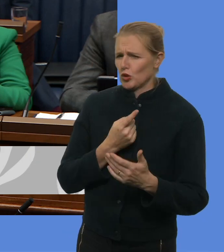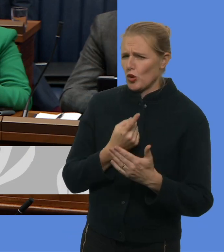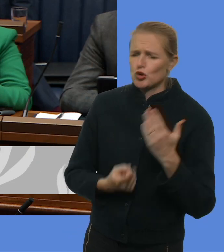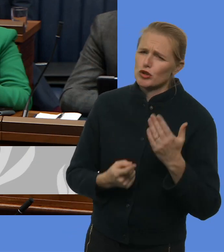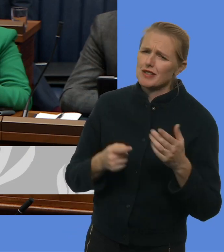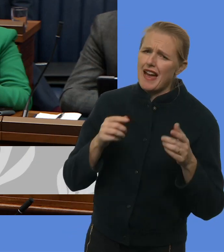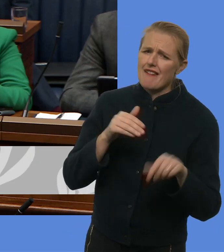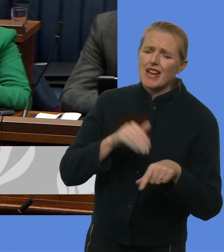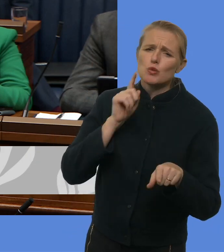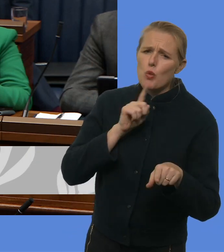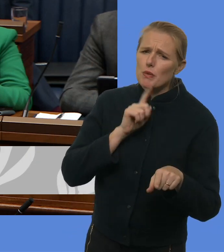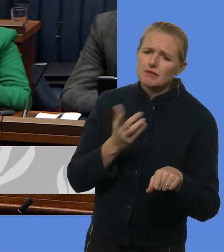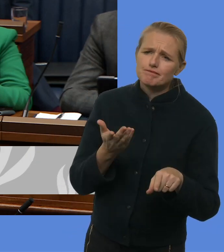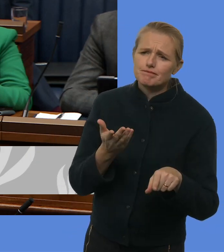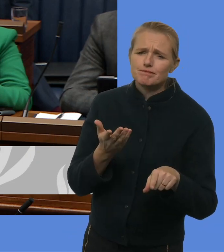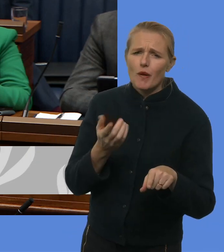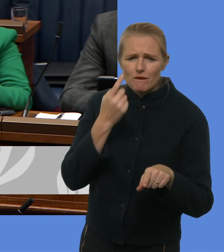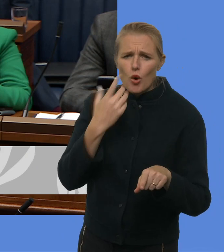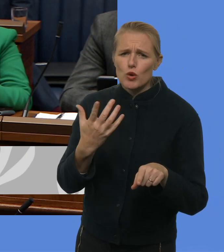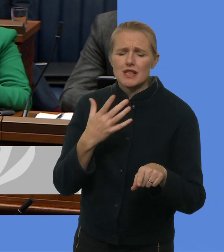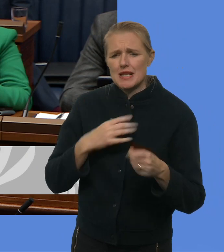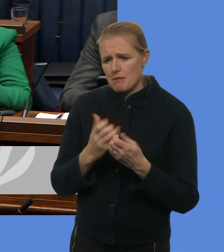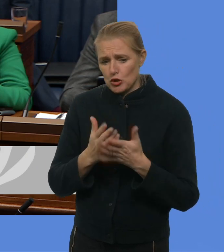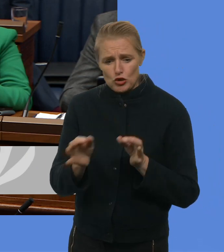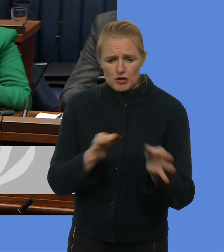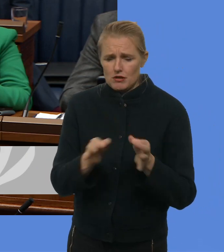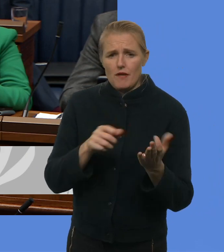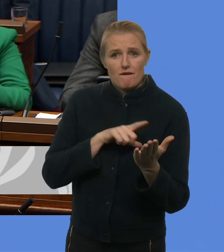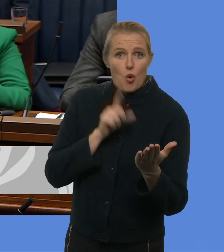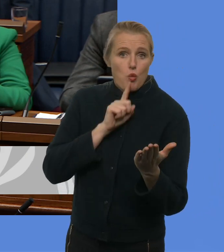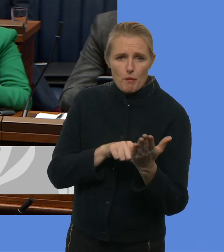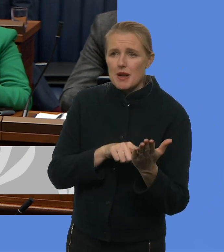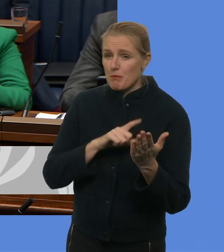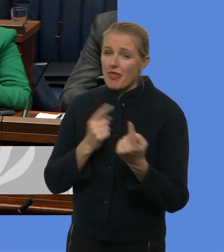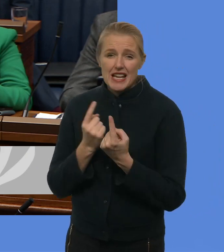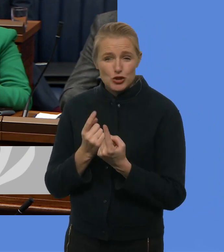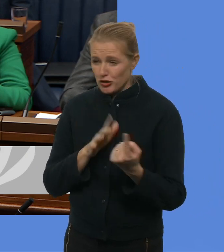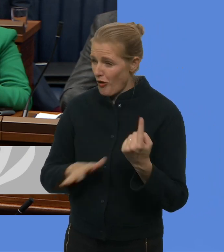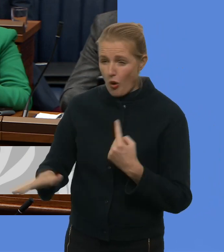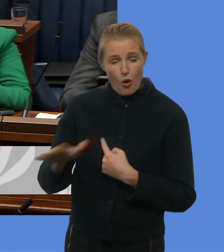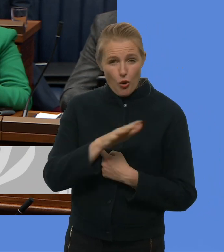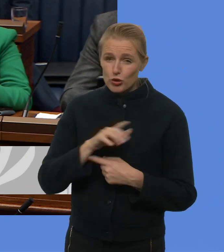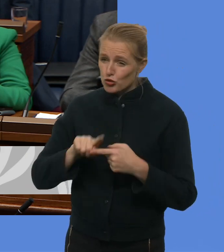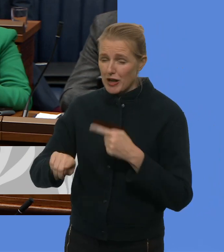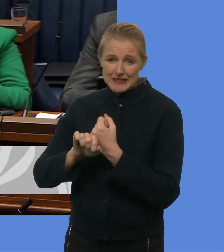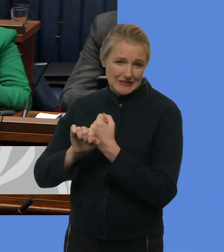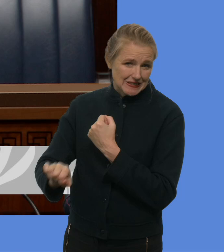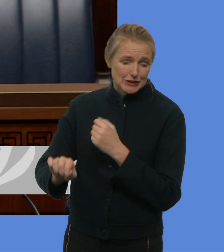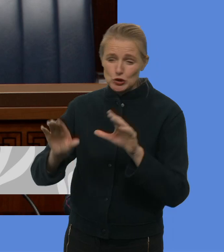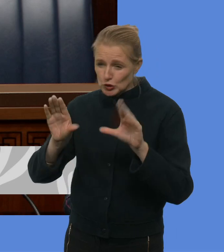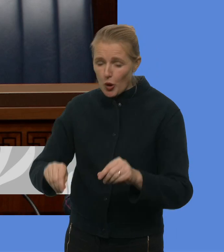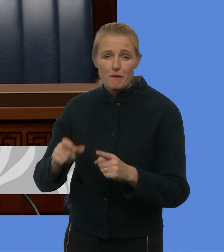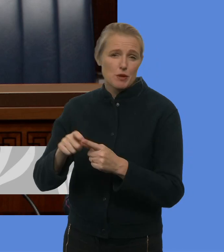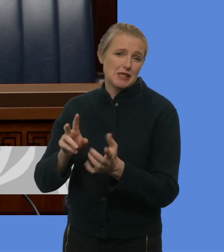issue. There's very particular issues on that, and I think it's right that we had that dedicated strategy, but it is an issue right across in terms of tackling violence, but particularly that